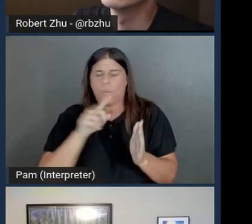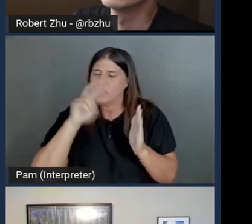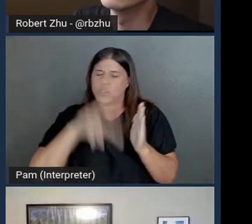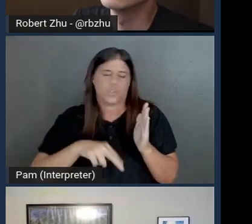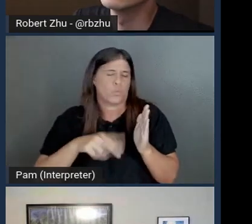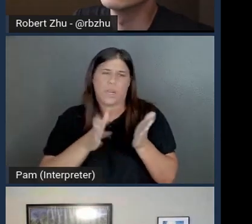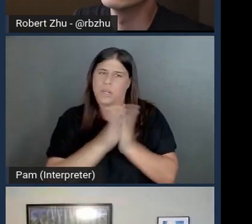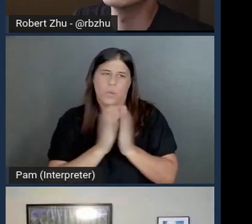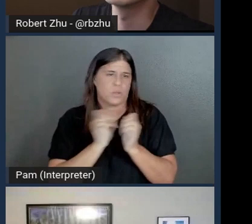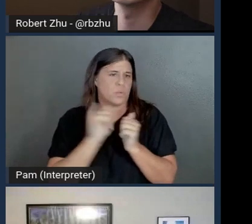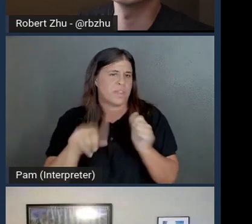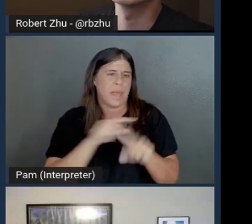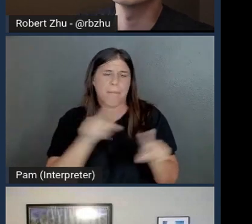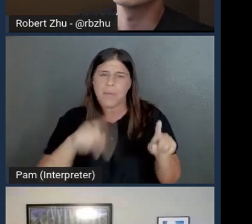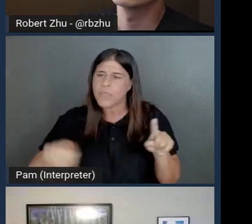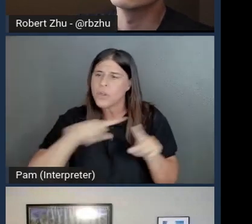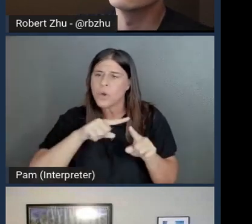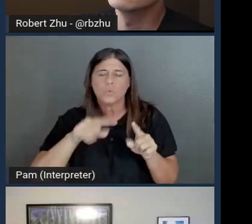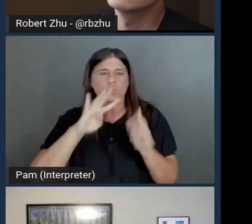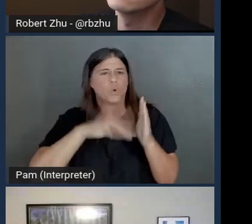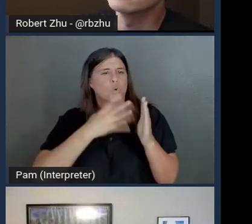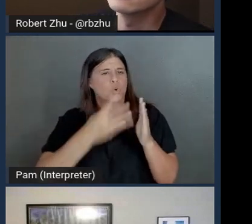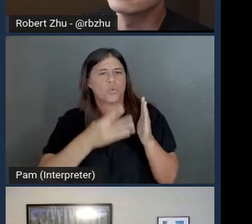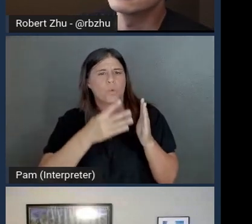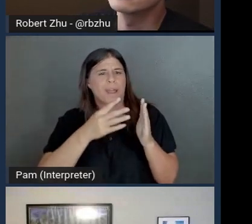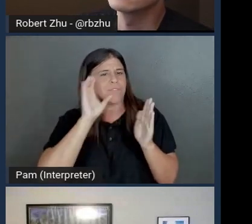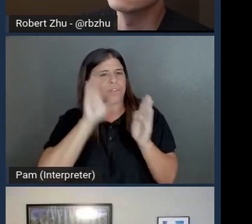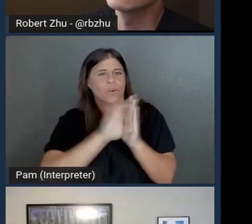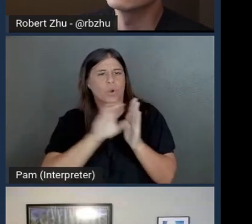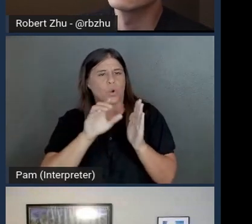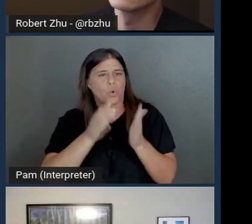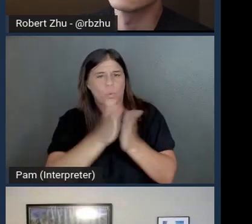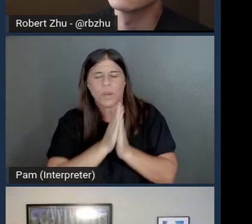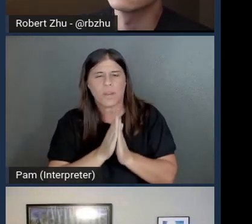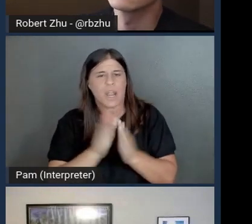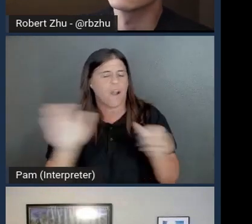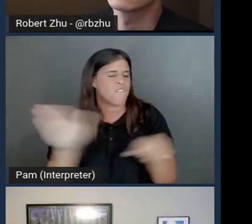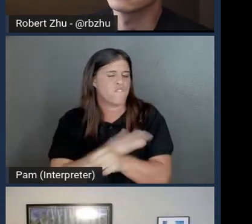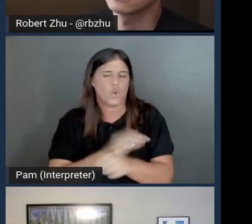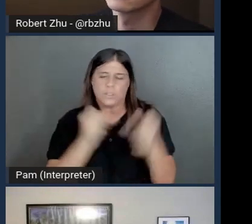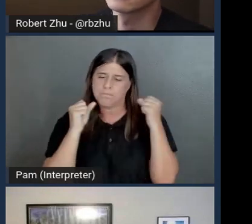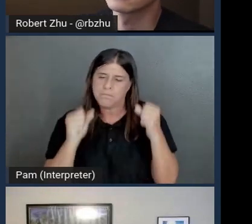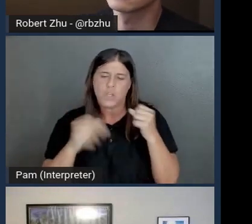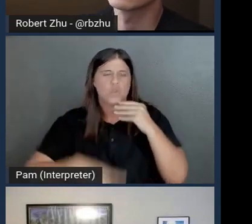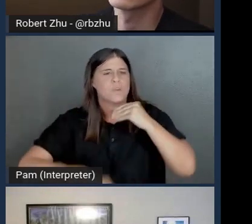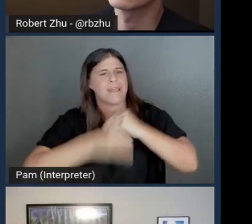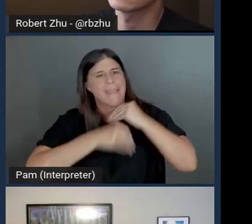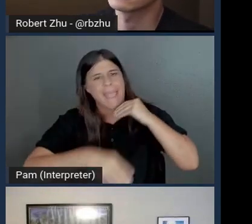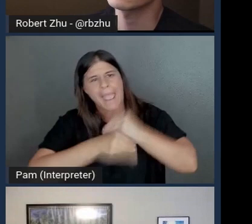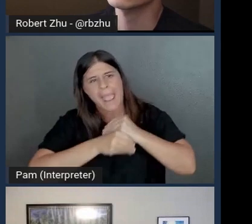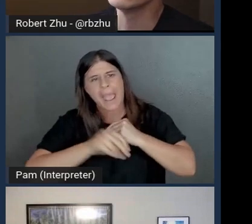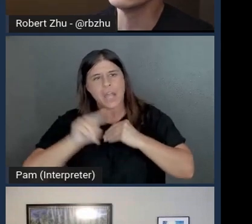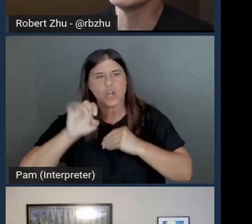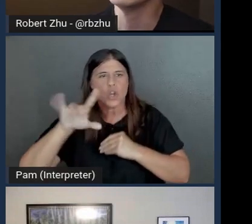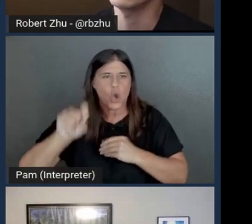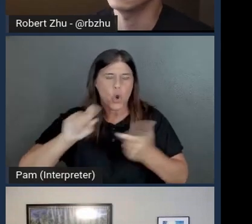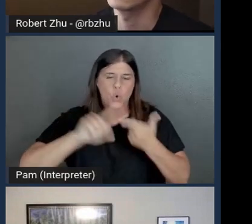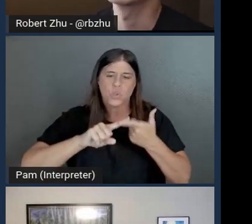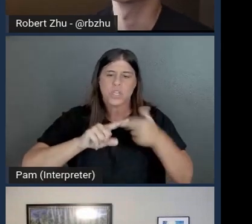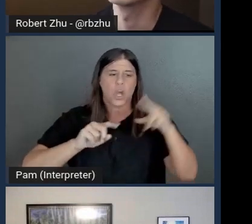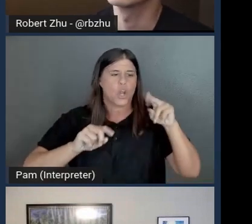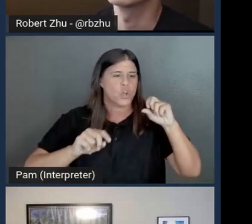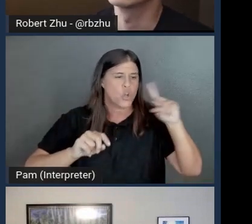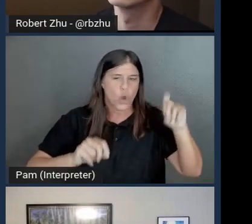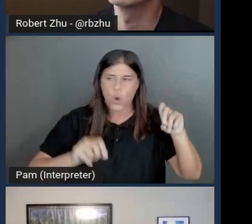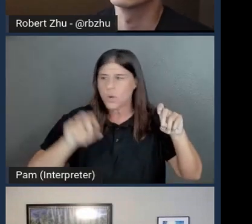it. But these graph query languages are fully built to be able to add nodes and relationships between them,